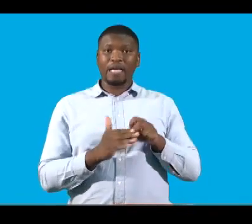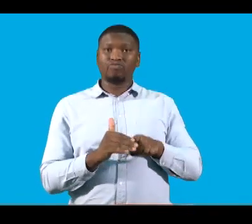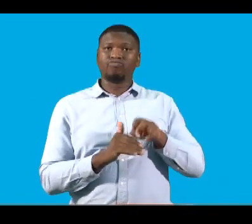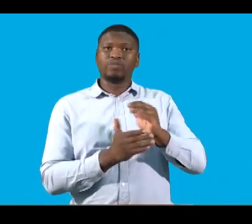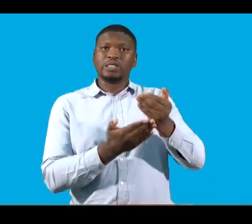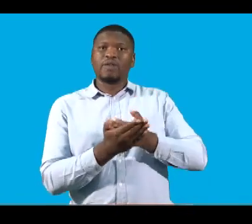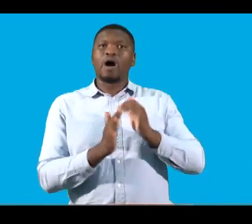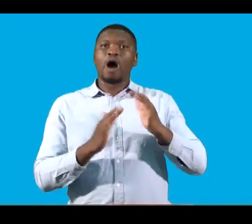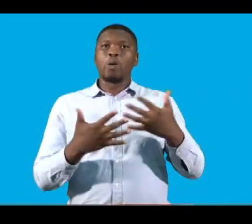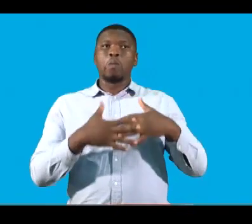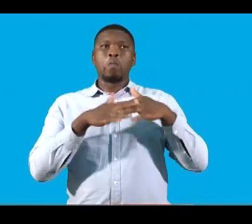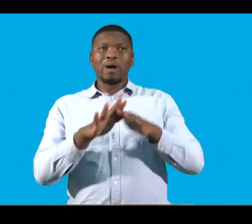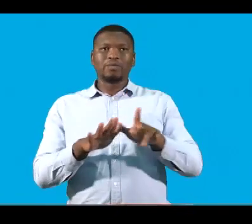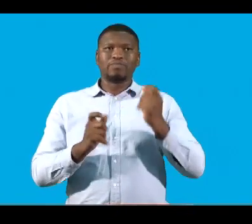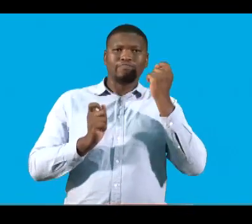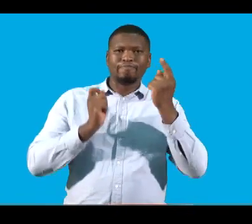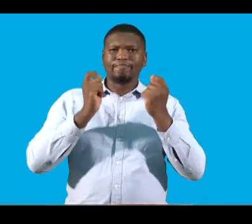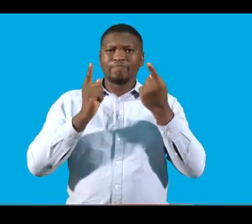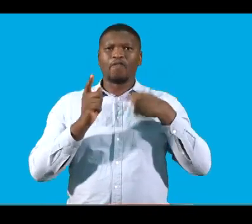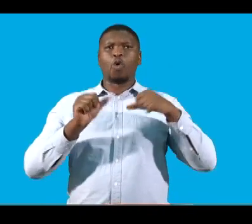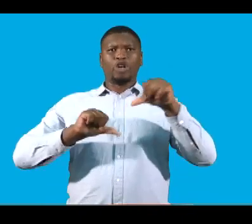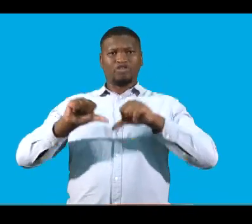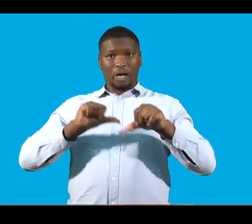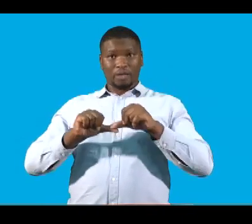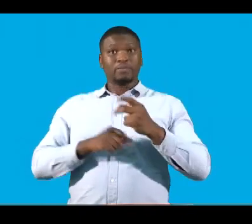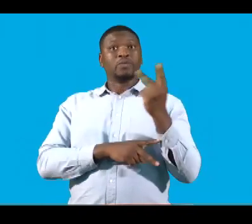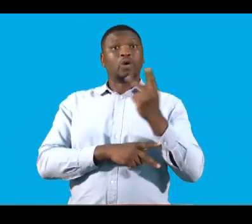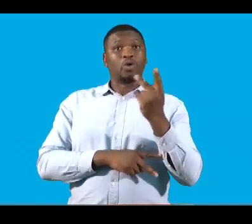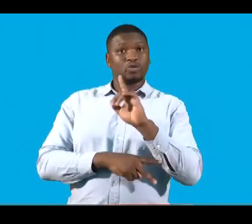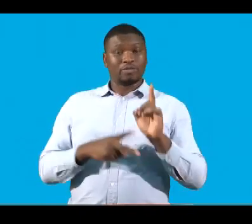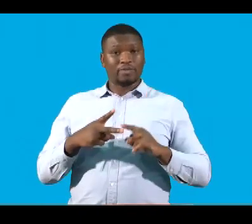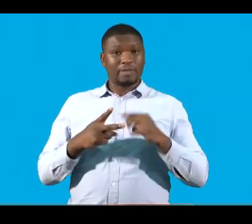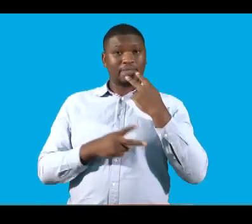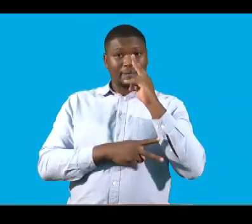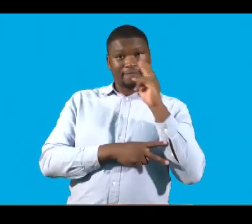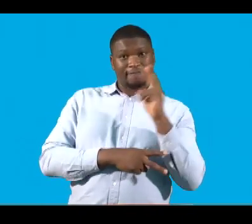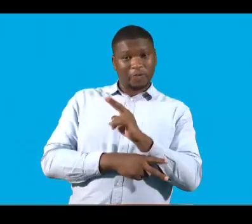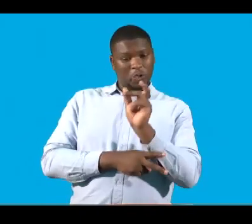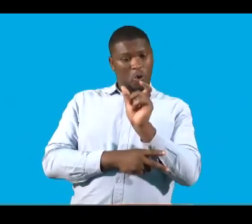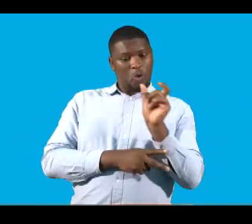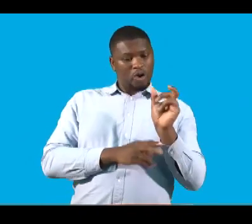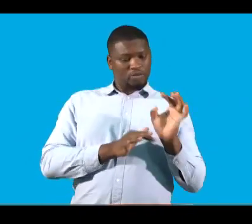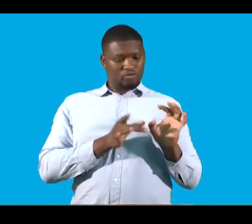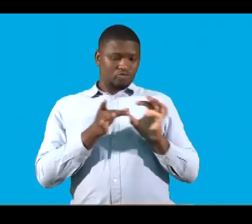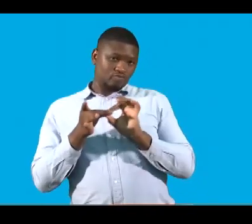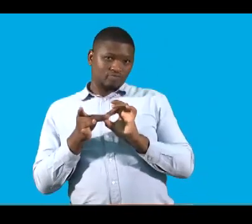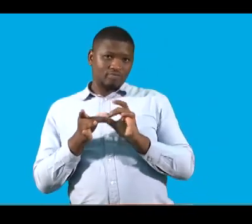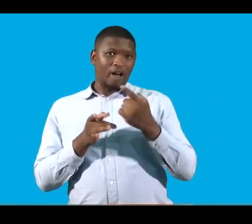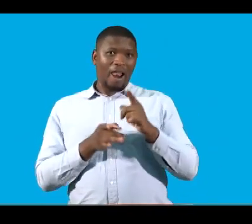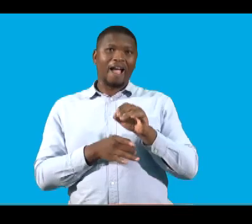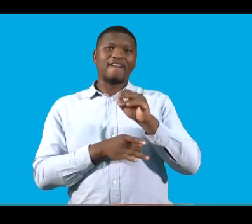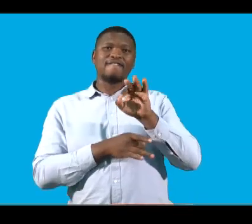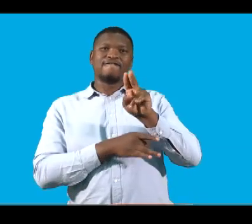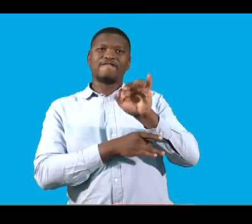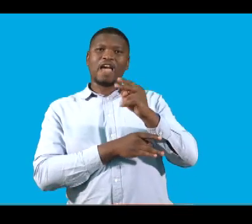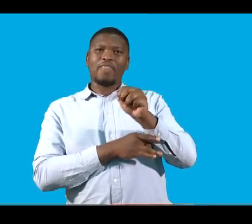to survive his ordeal by merging his understanding of science and his religious faith. Furthermore, please look at these